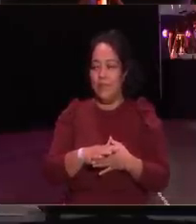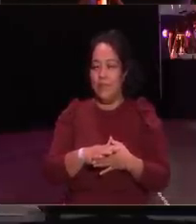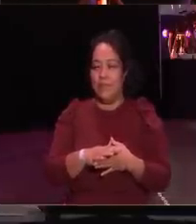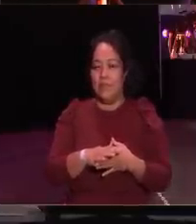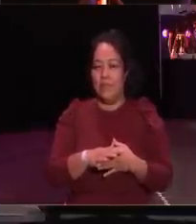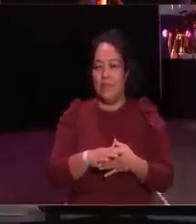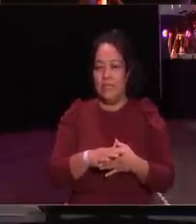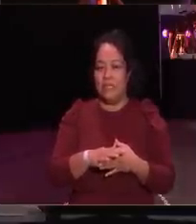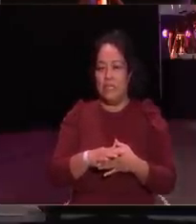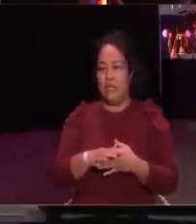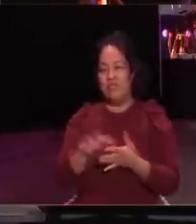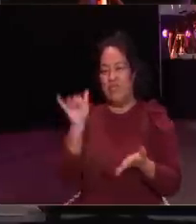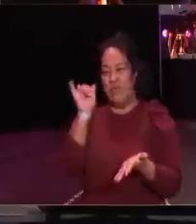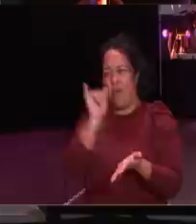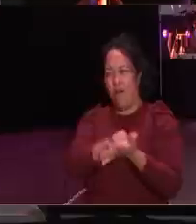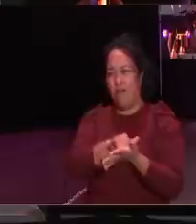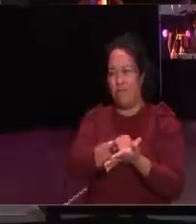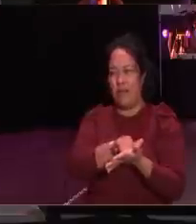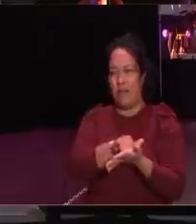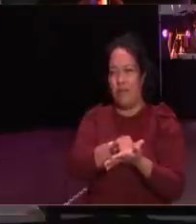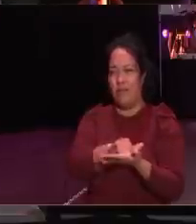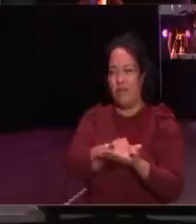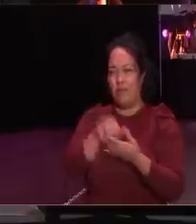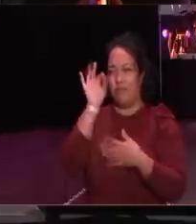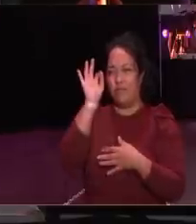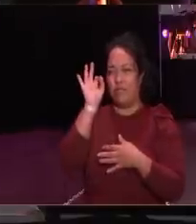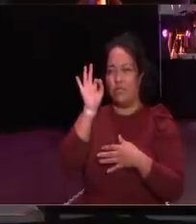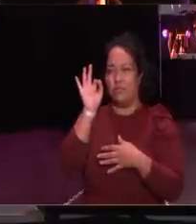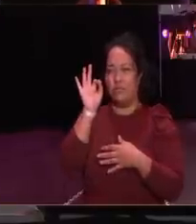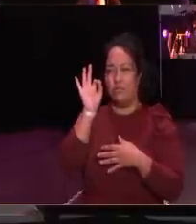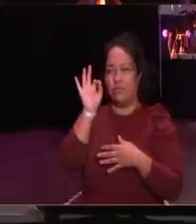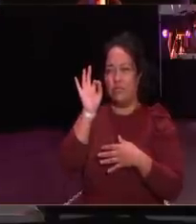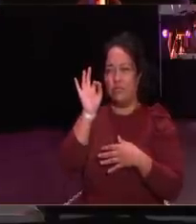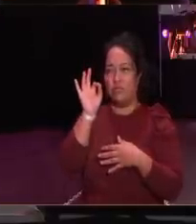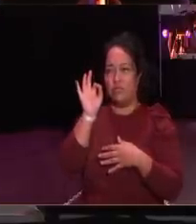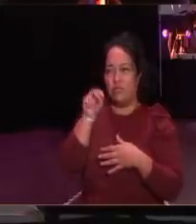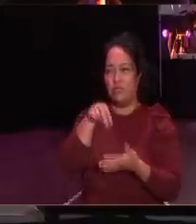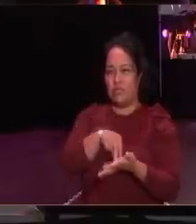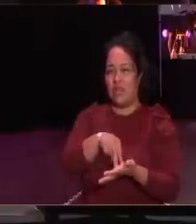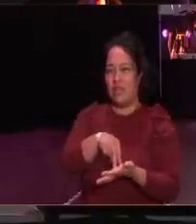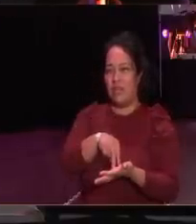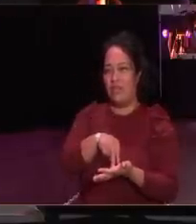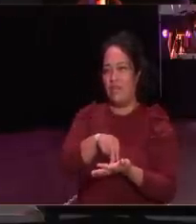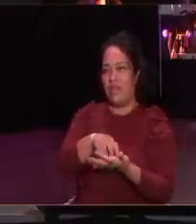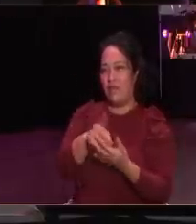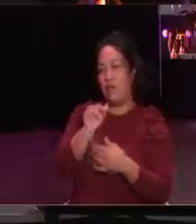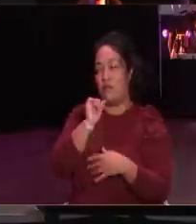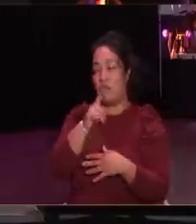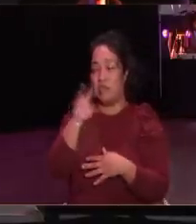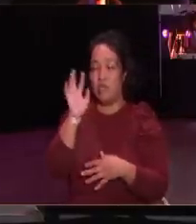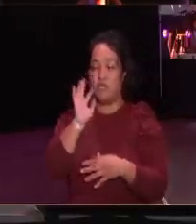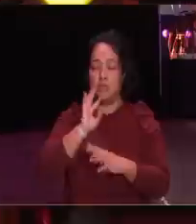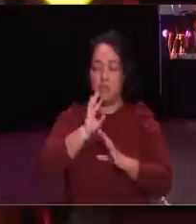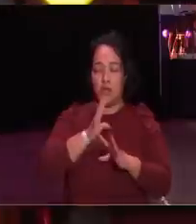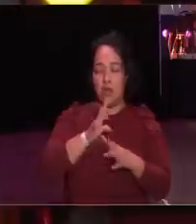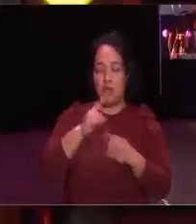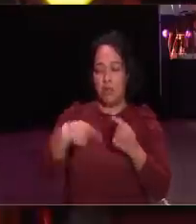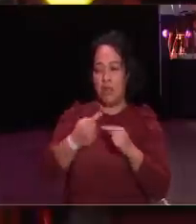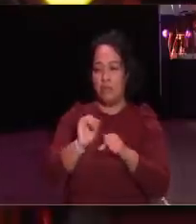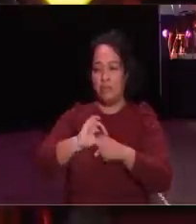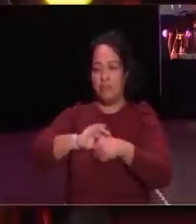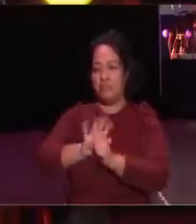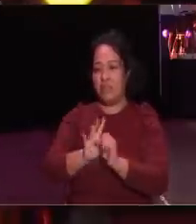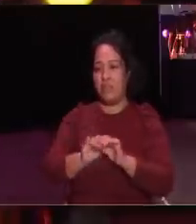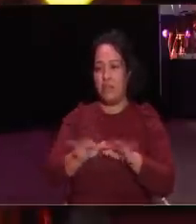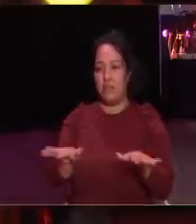púlpito. It's impossible for a preacher to take a pulpit. Y no hable acerca de la pandemia. And not speak of the pandemic. No podemos ignorar lo